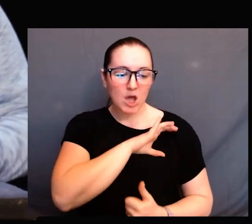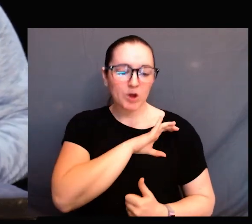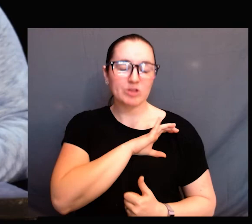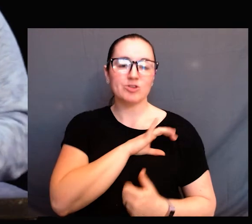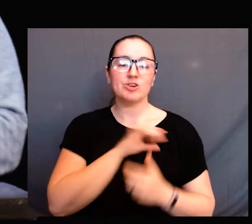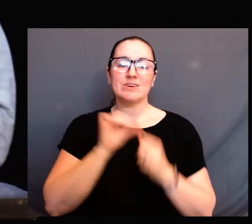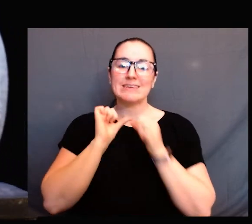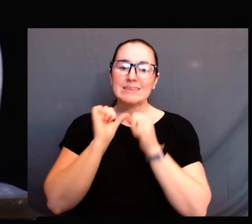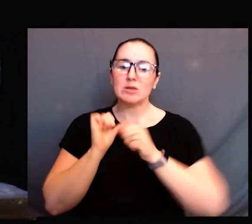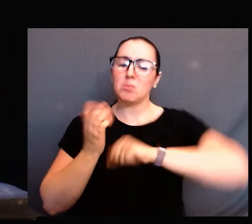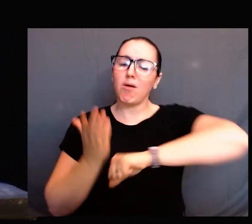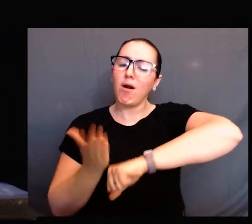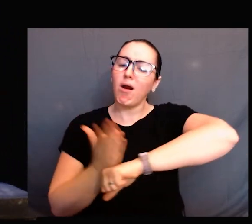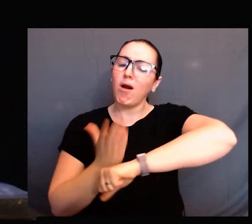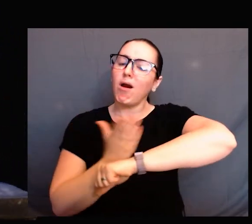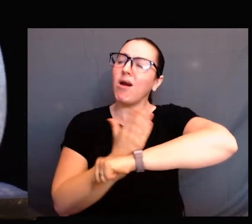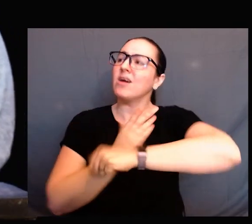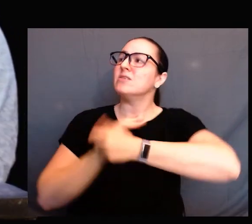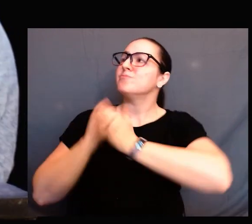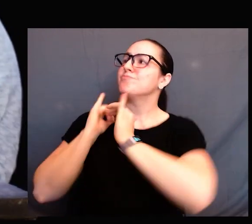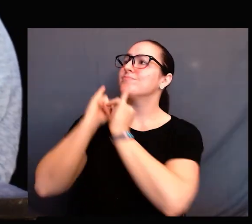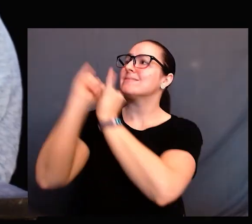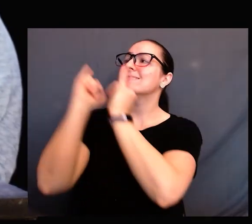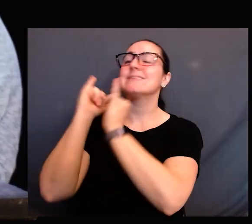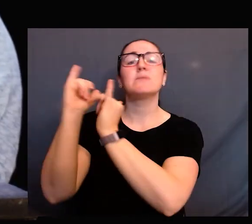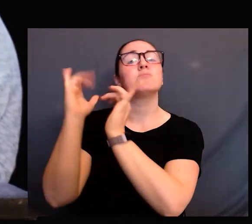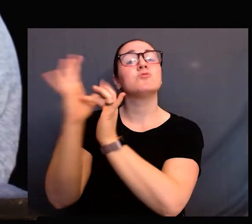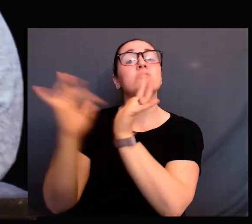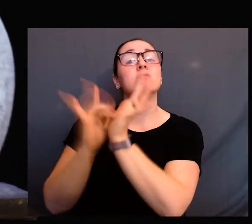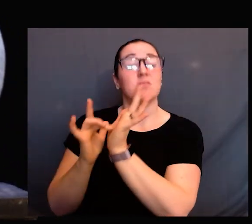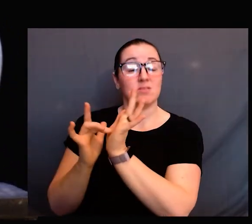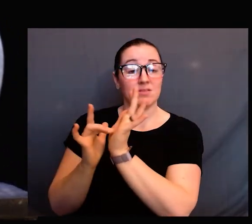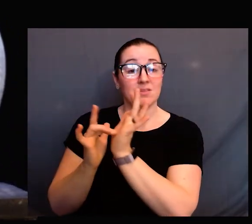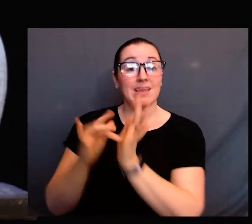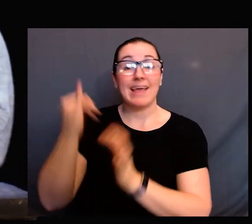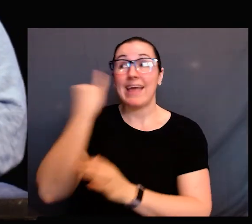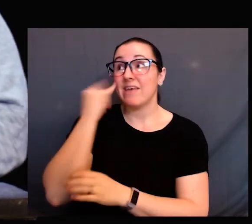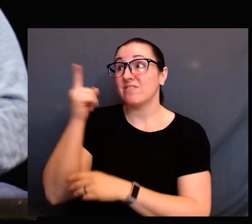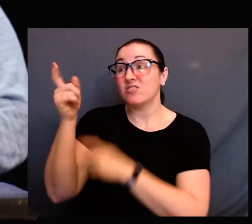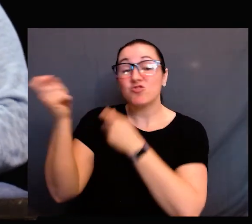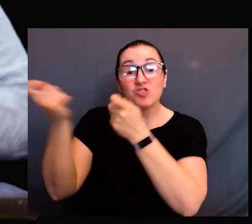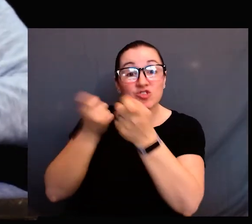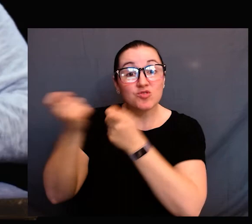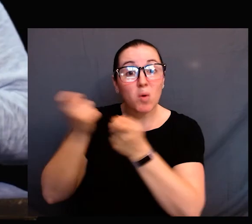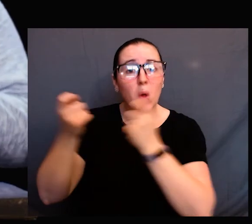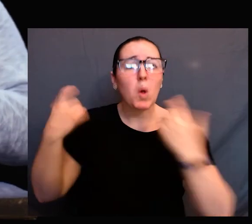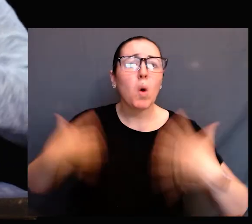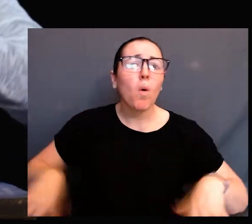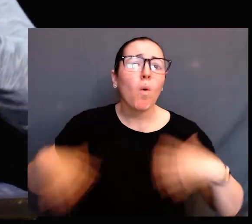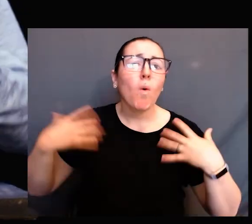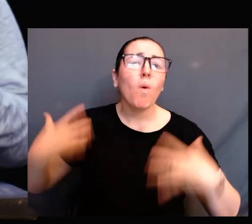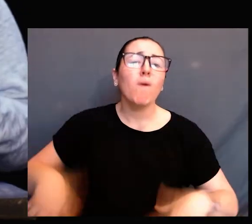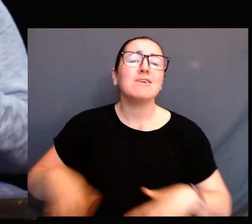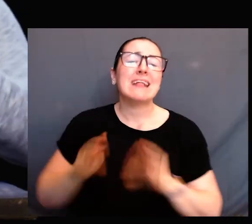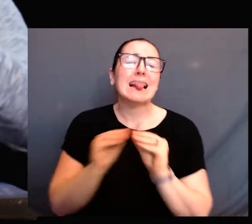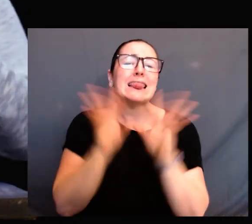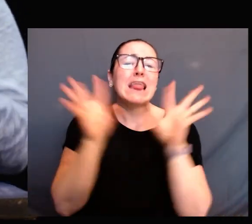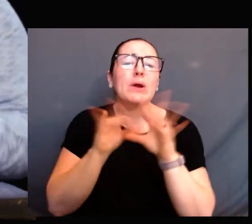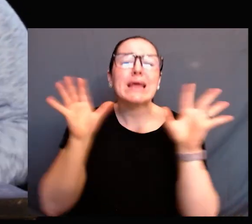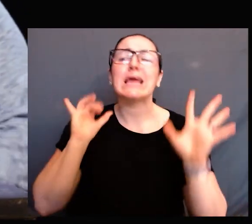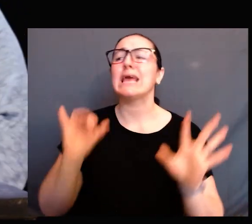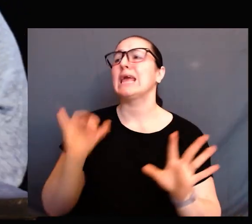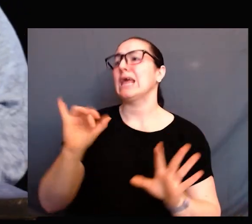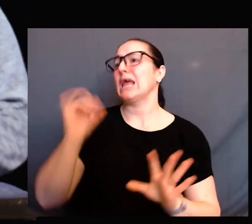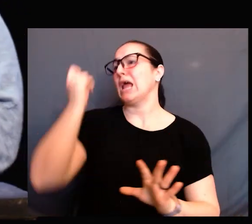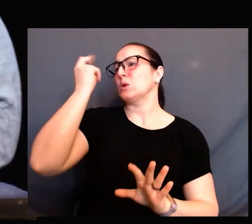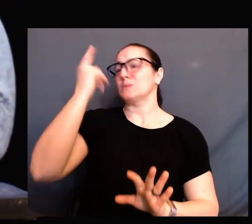that is formed and shaped by Jesus. When he's in control, he brings incredible